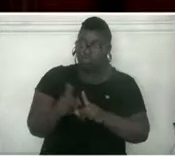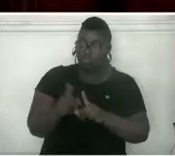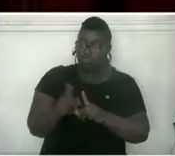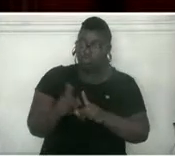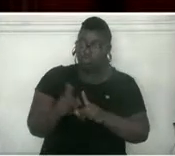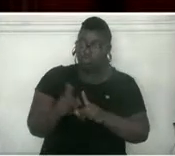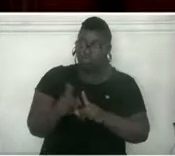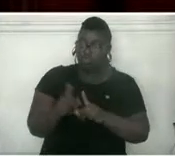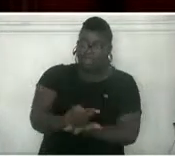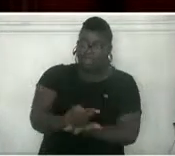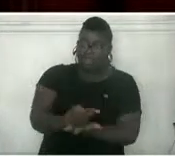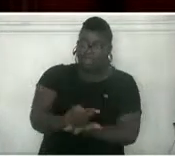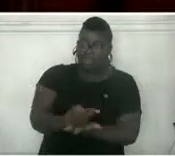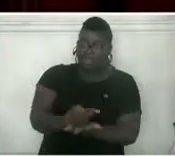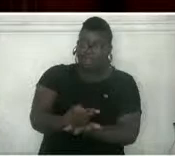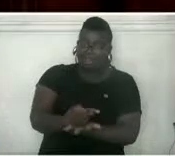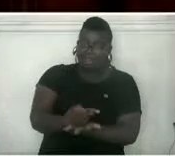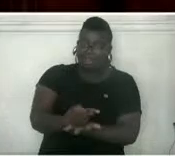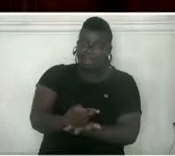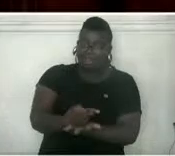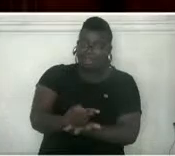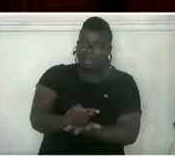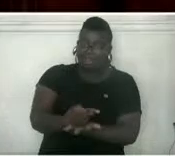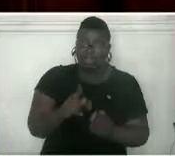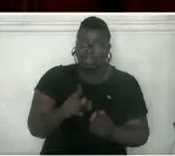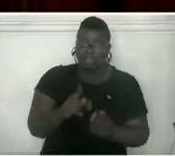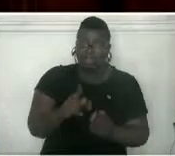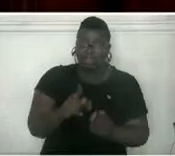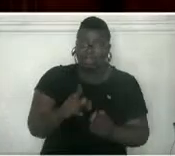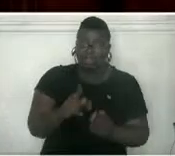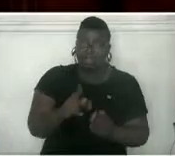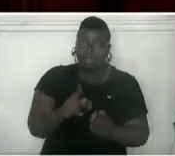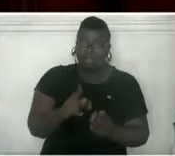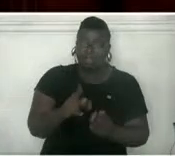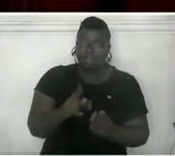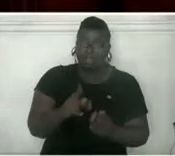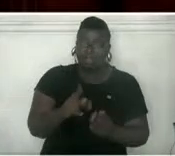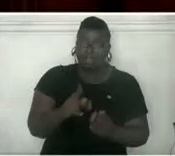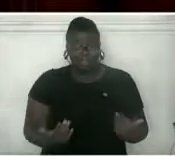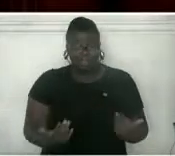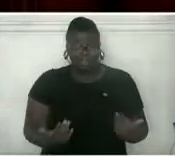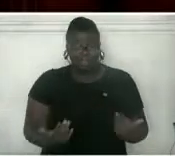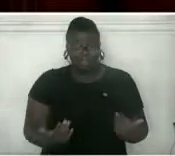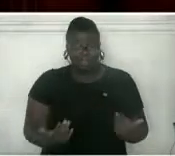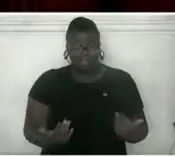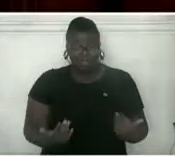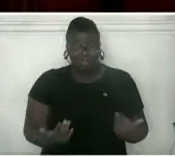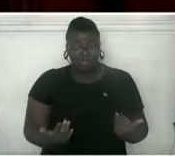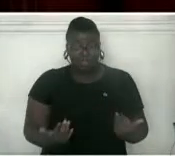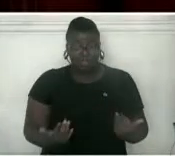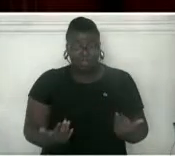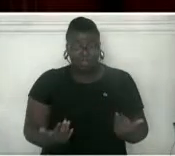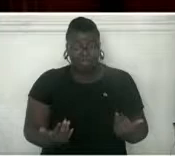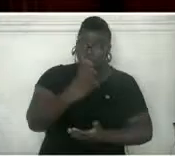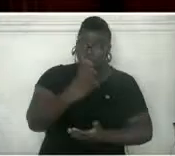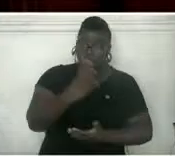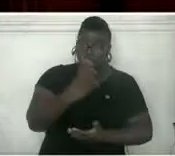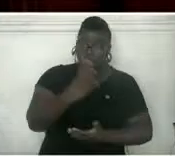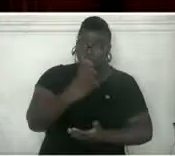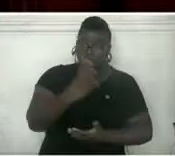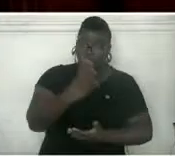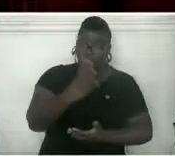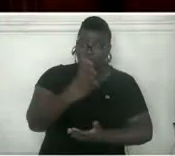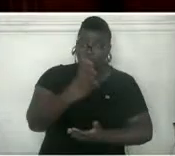and service station. The project is expected to create 400